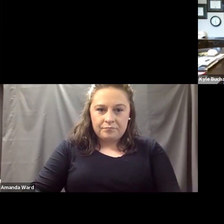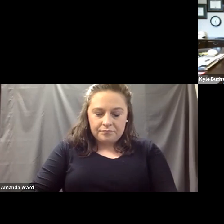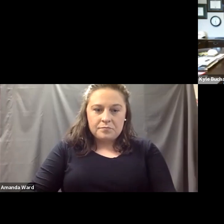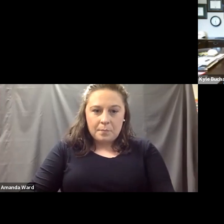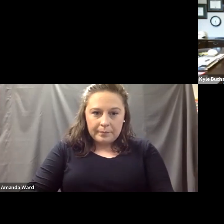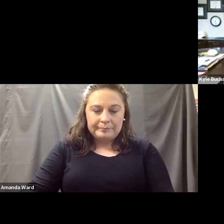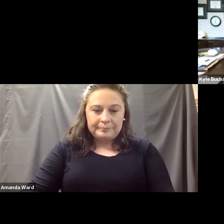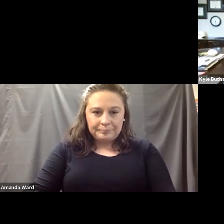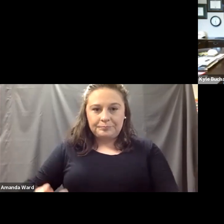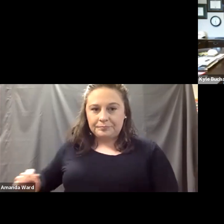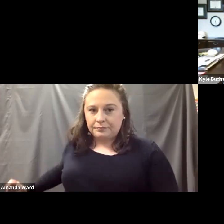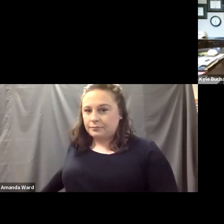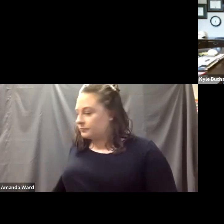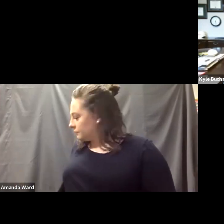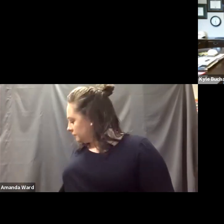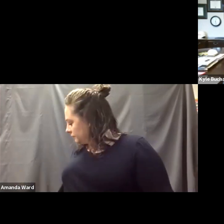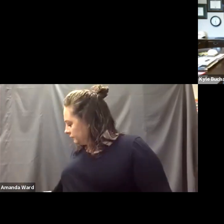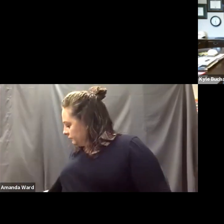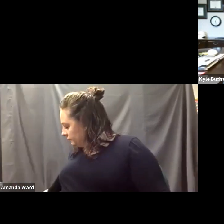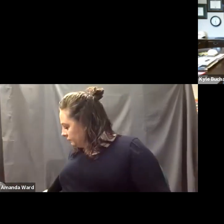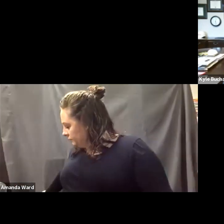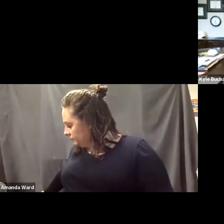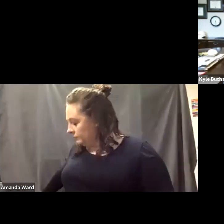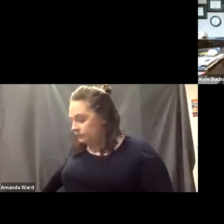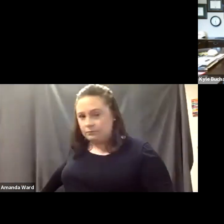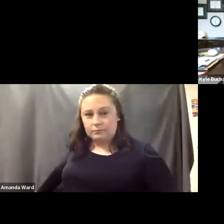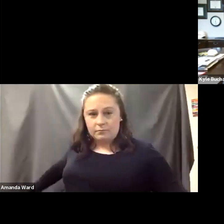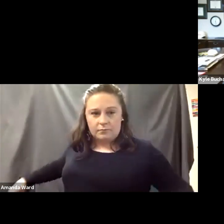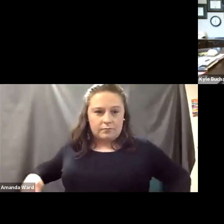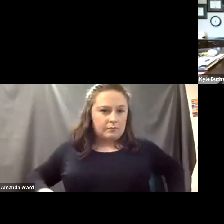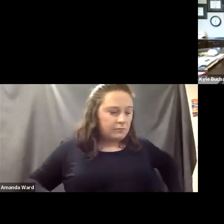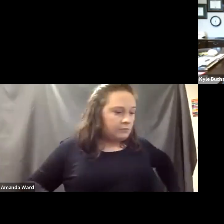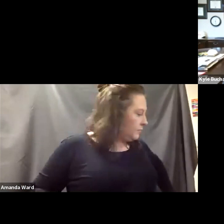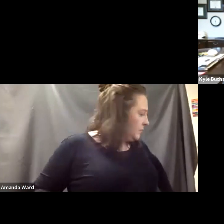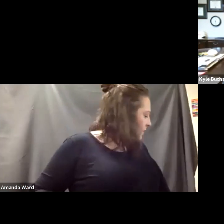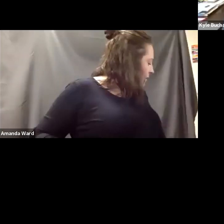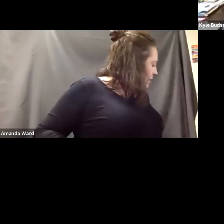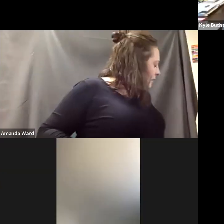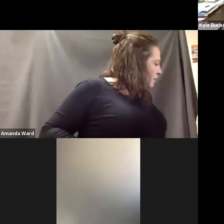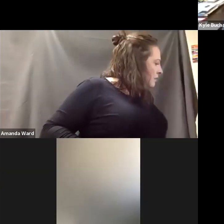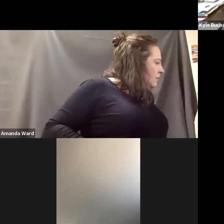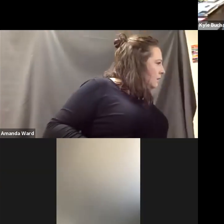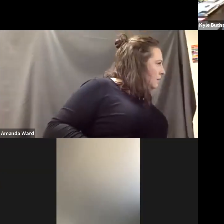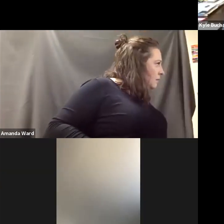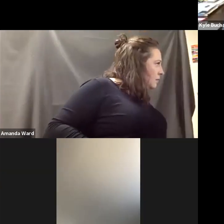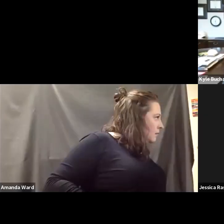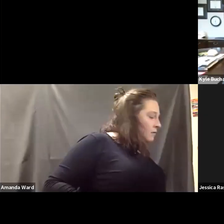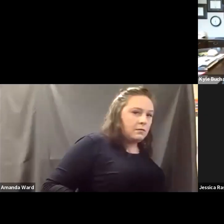Okay, for ASL interpreting. Kenton, I see you are here. Got yours set up.